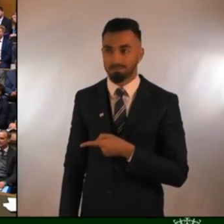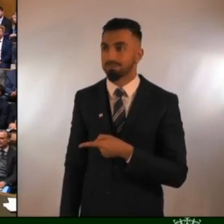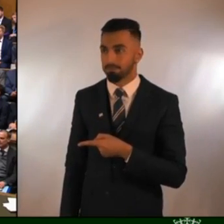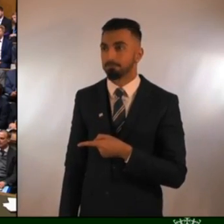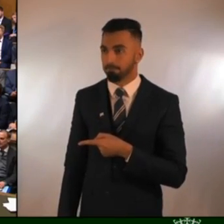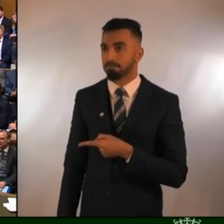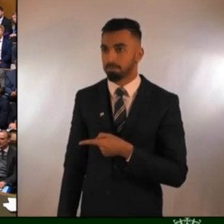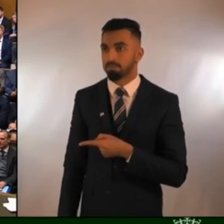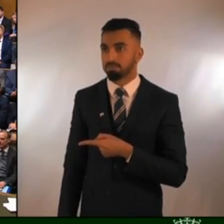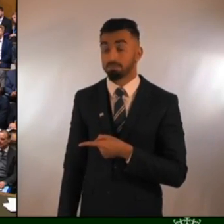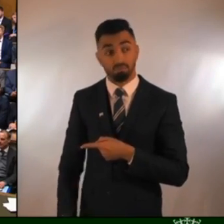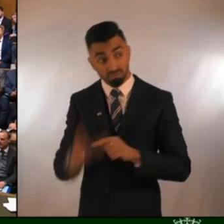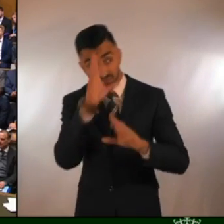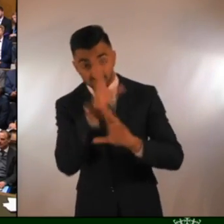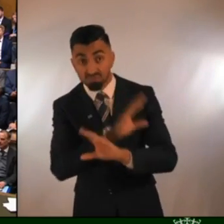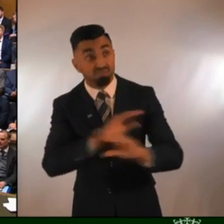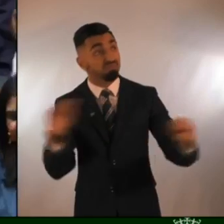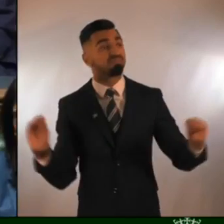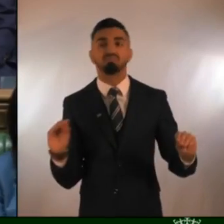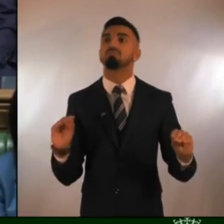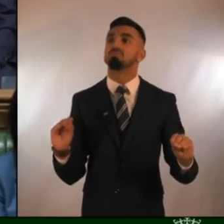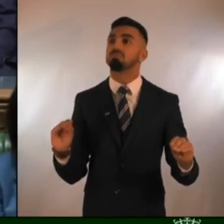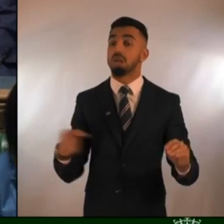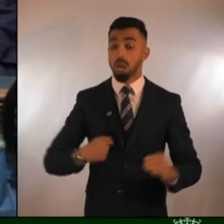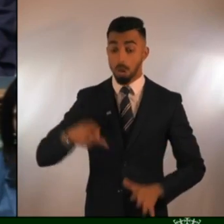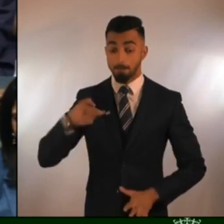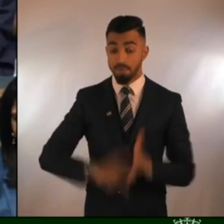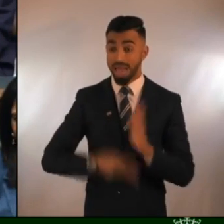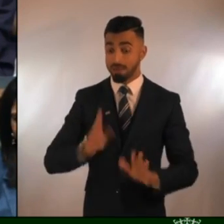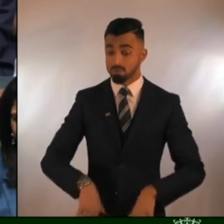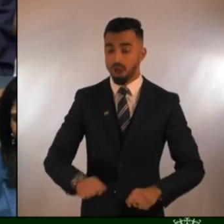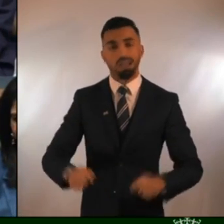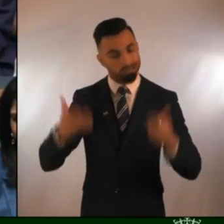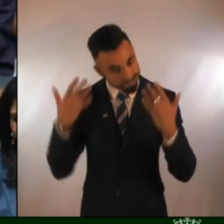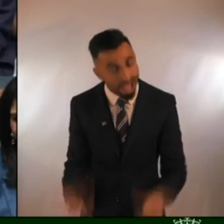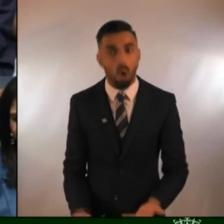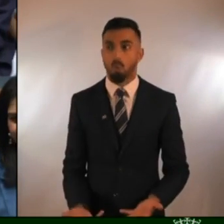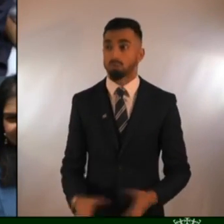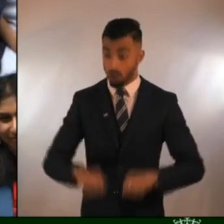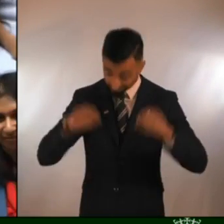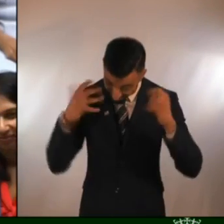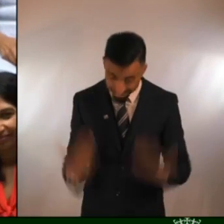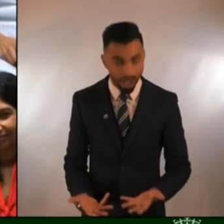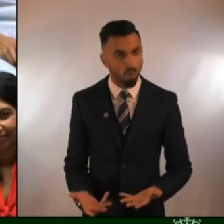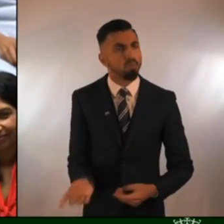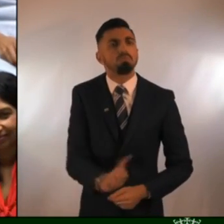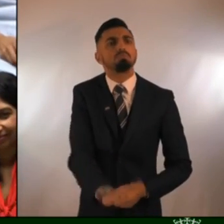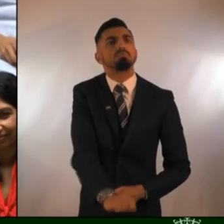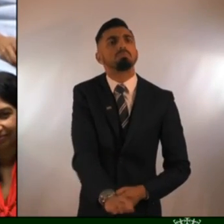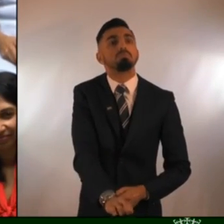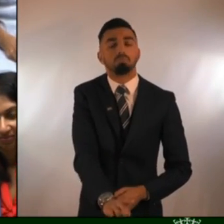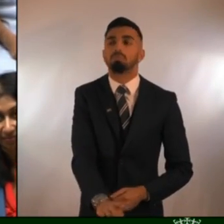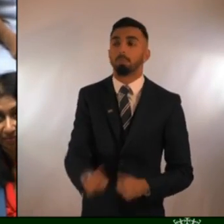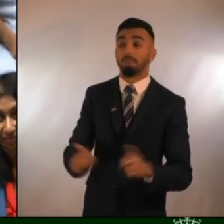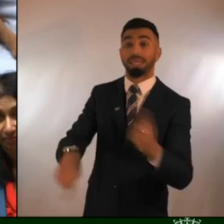Madam Deputy Speaker, our plan for prosperity starts immediately by putting more money in people's pockets. It was a Conservative